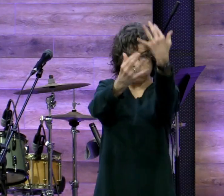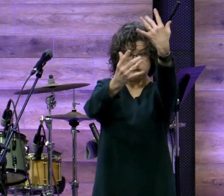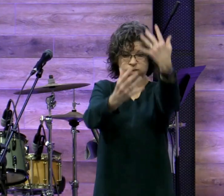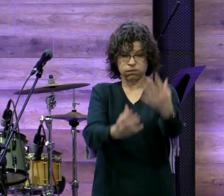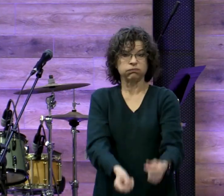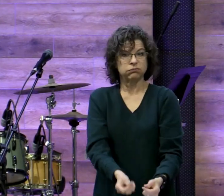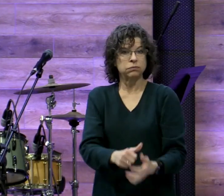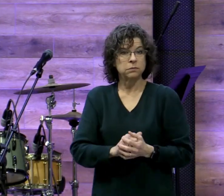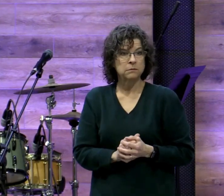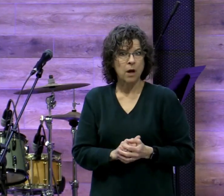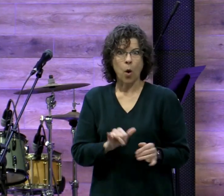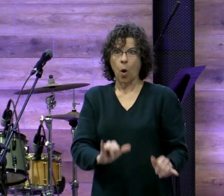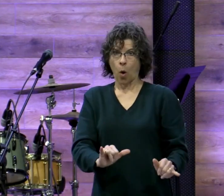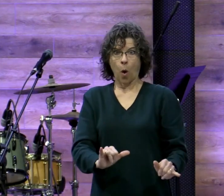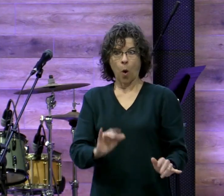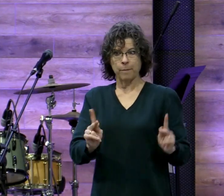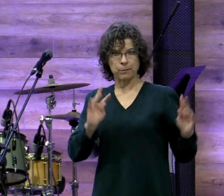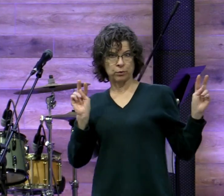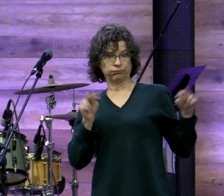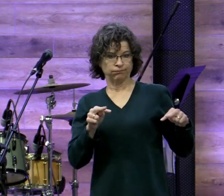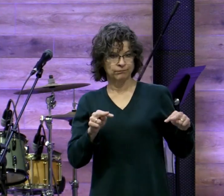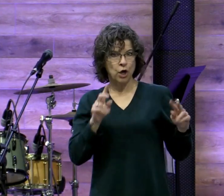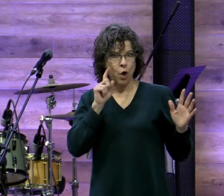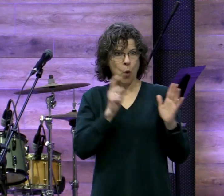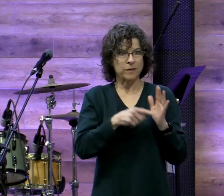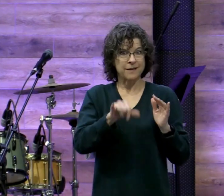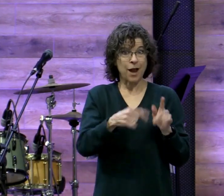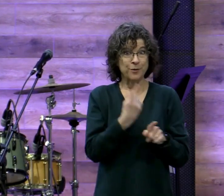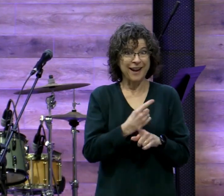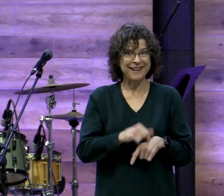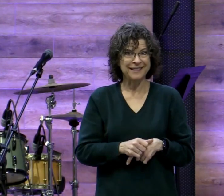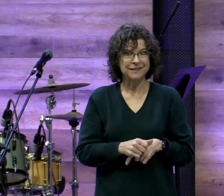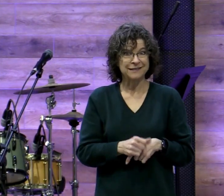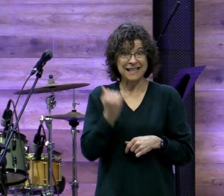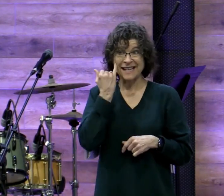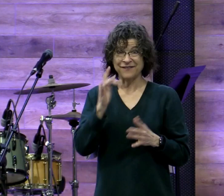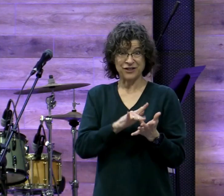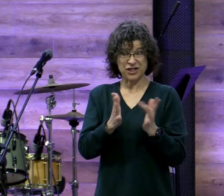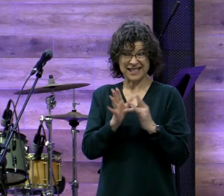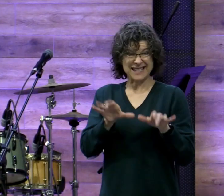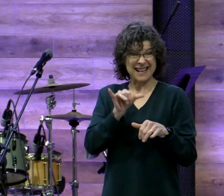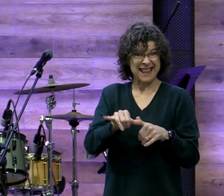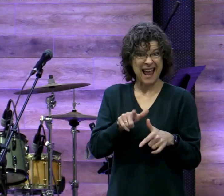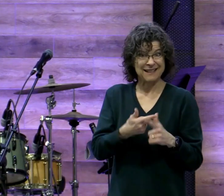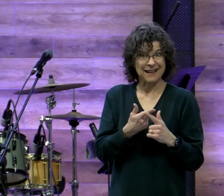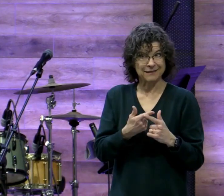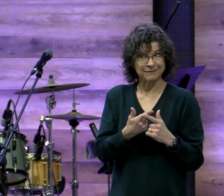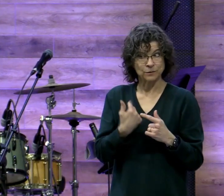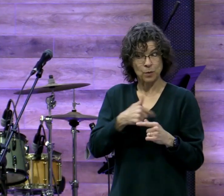army. That would have gained him quite a following. That would have made him the most popular man around, except in Rome.